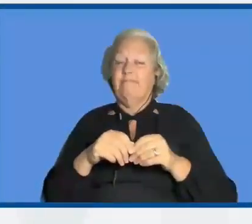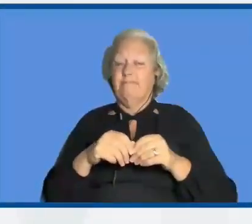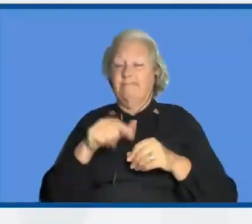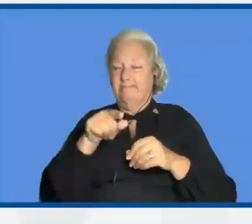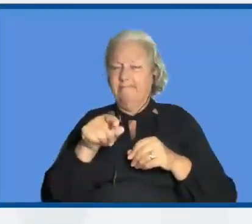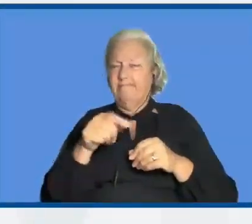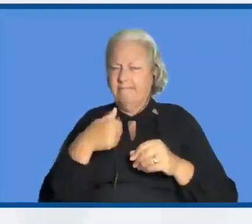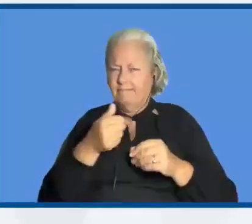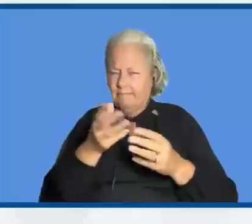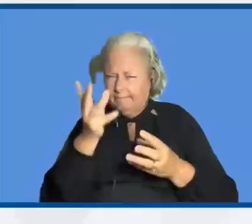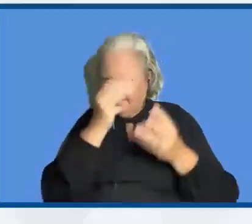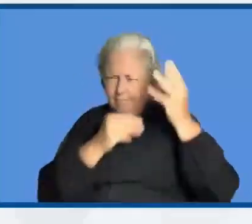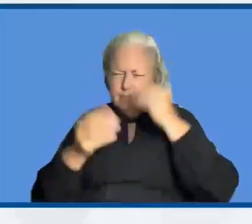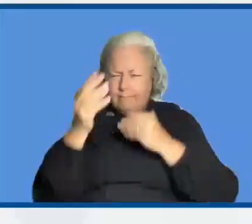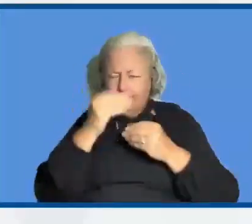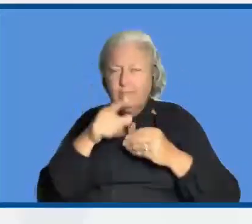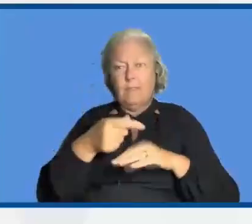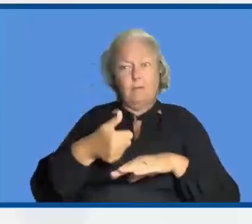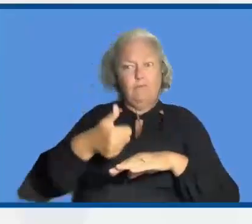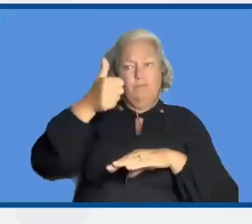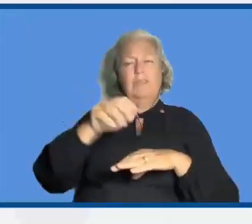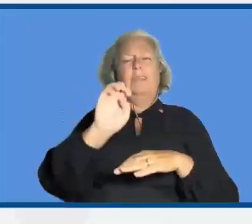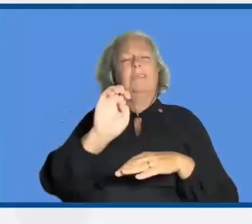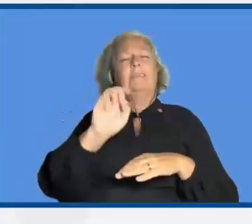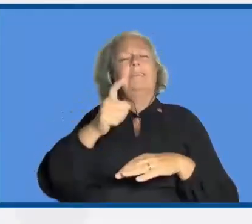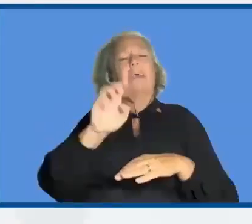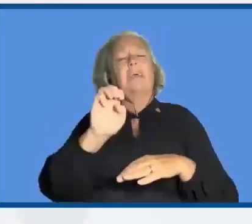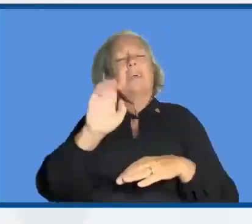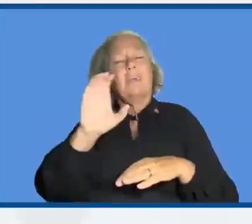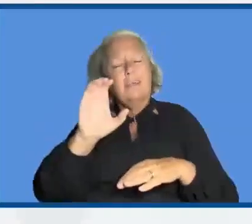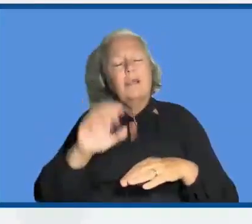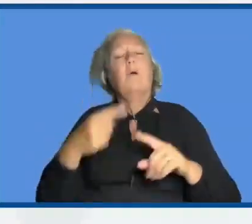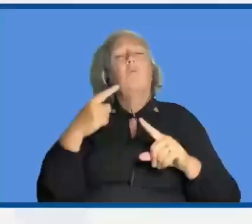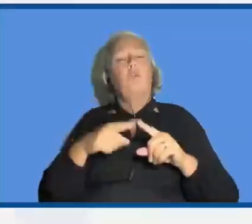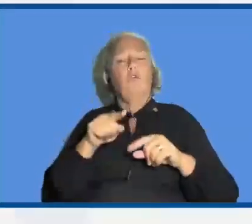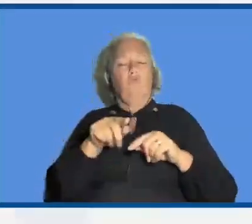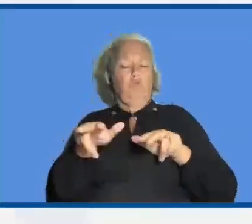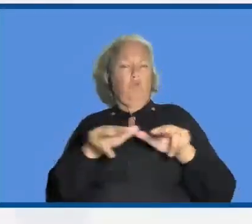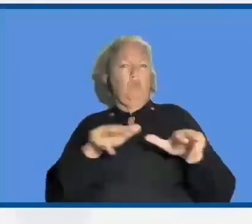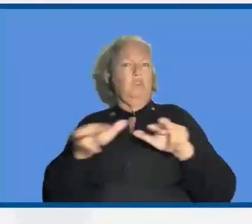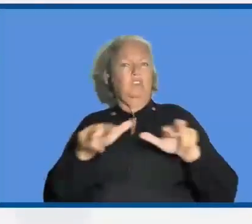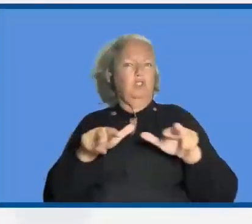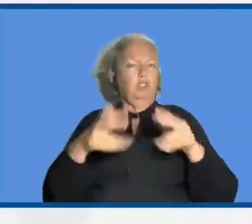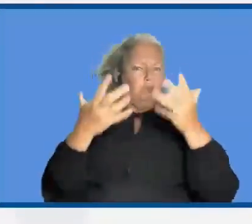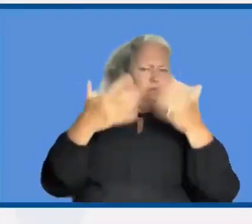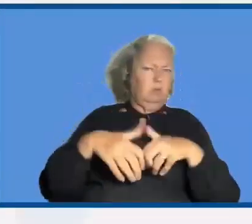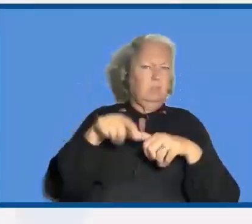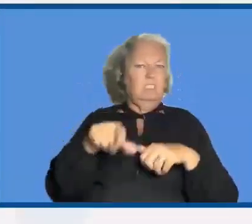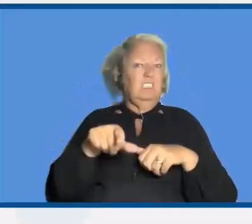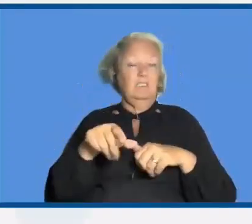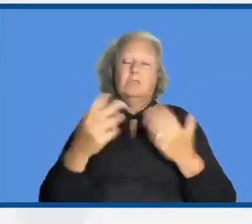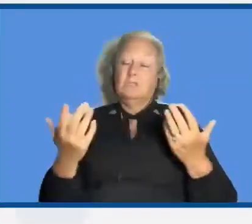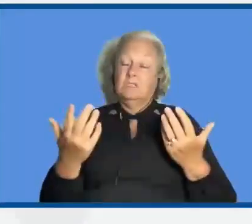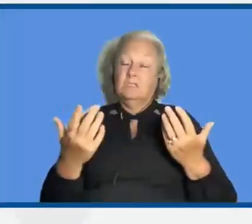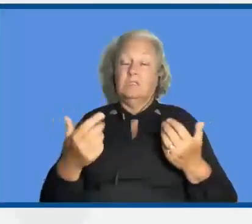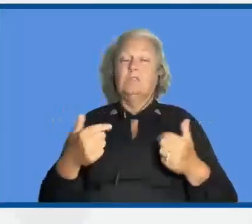the executive level, but also at the legislative level. And I think this is extremely important. And as a chair of